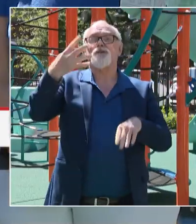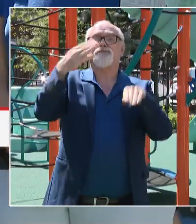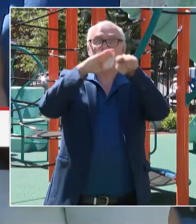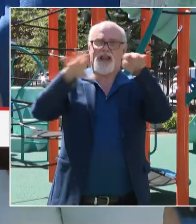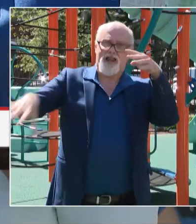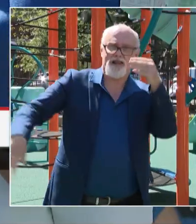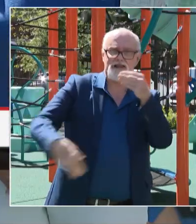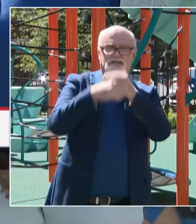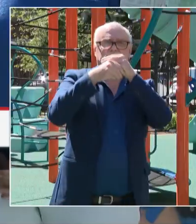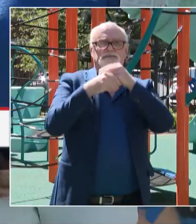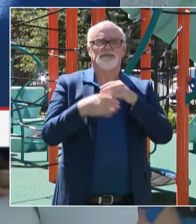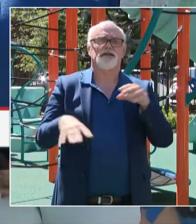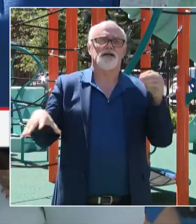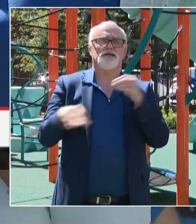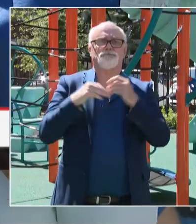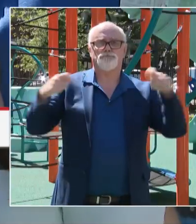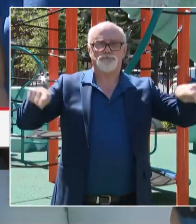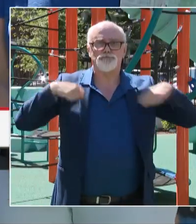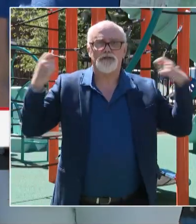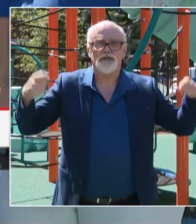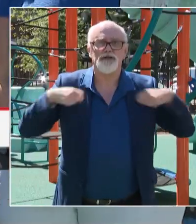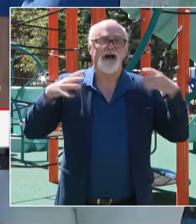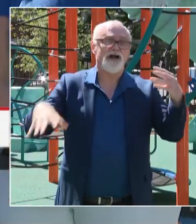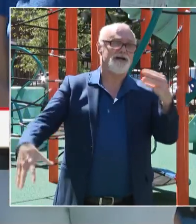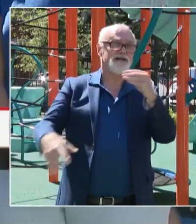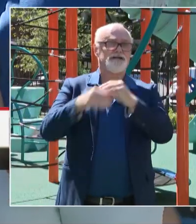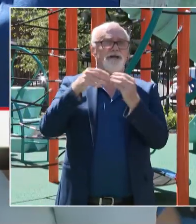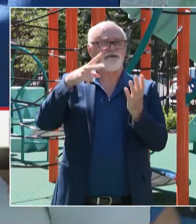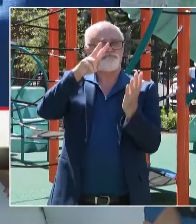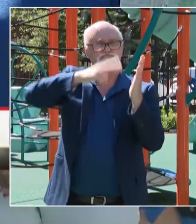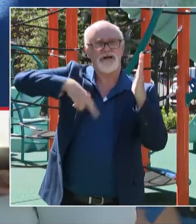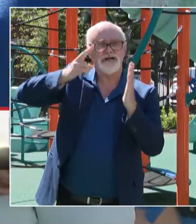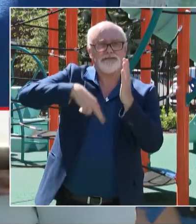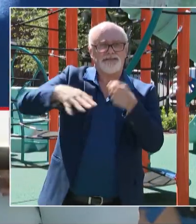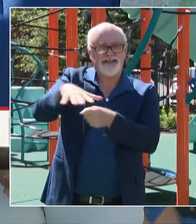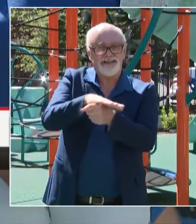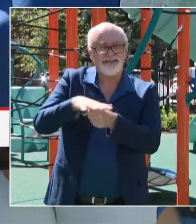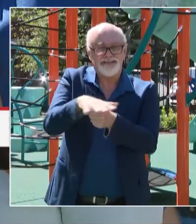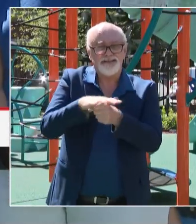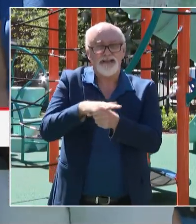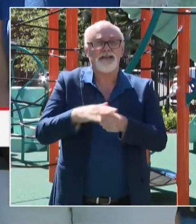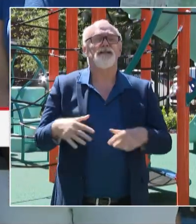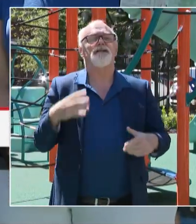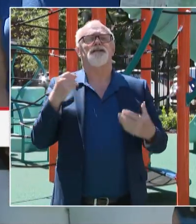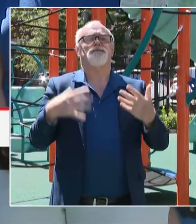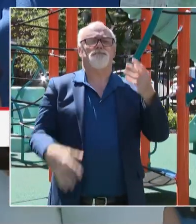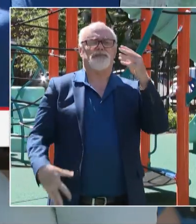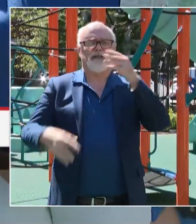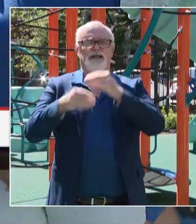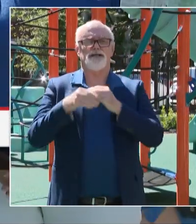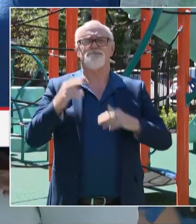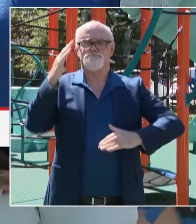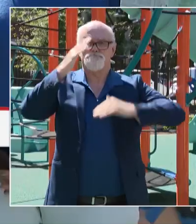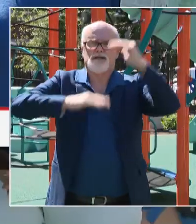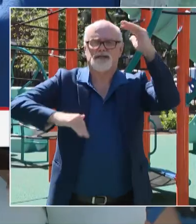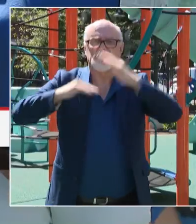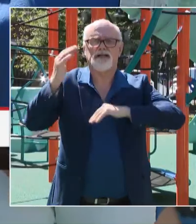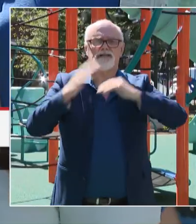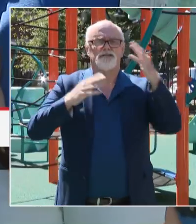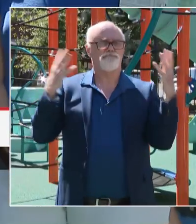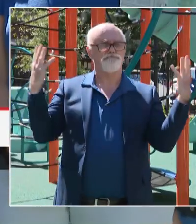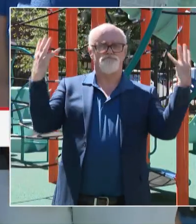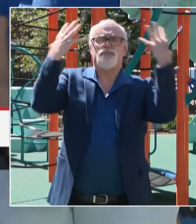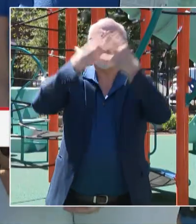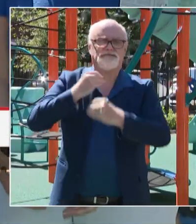dedicated gym, a reading terrace, and more to a building sitting right in the heart of a beautiful